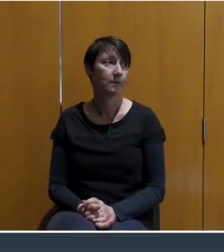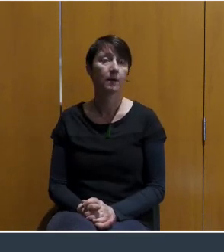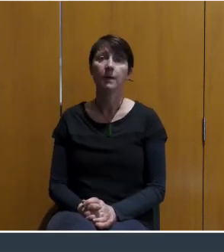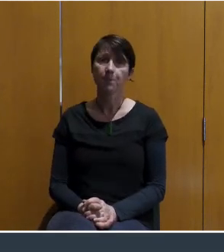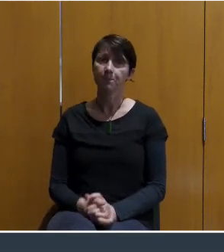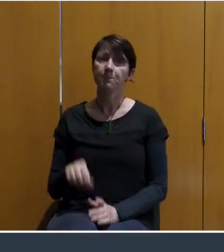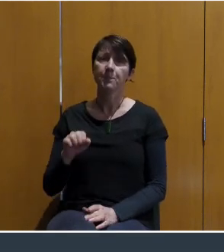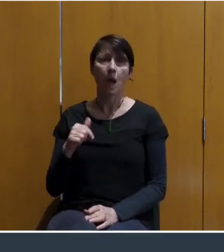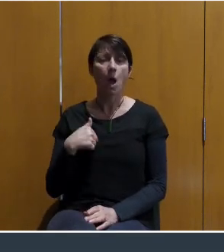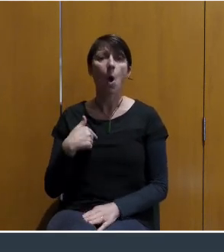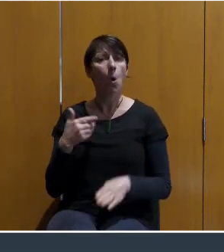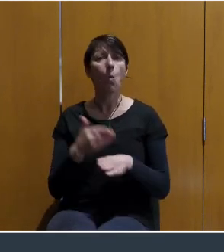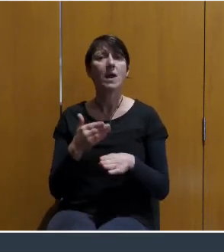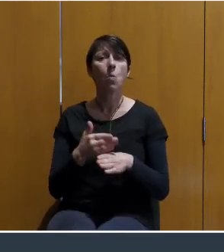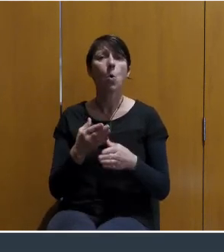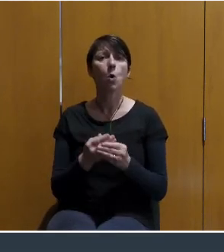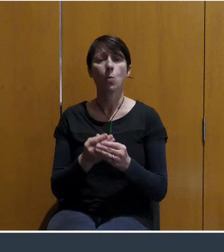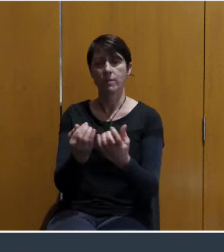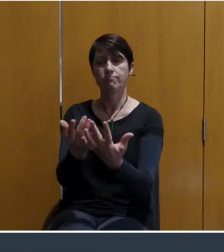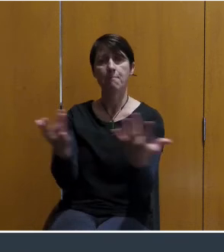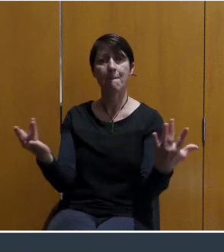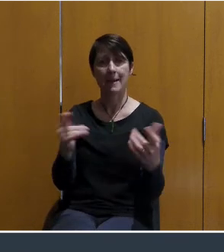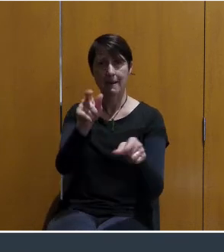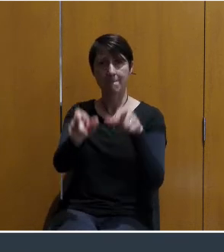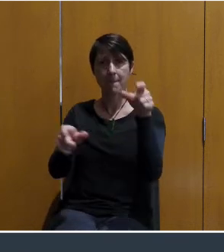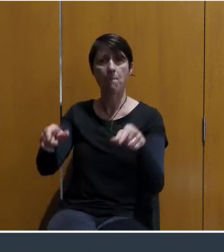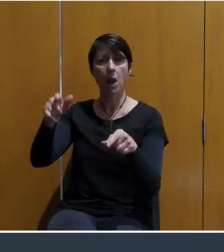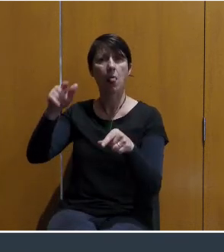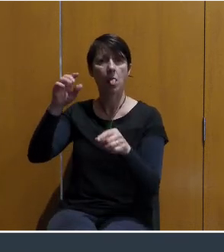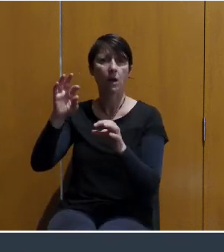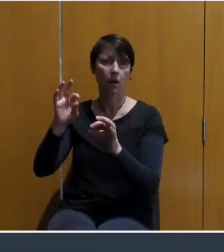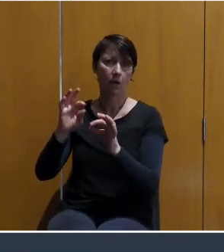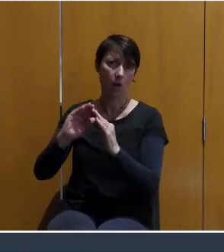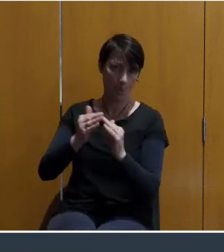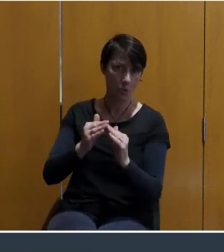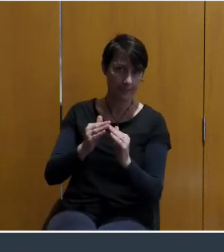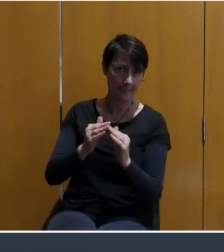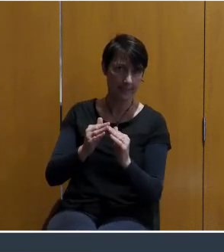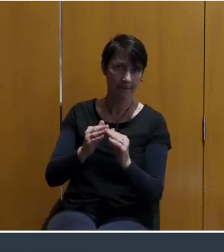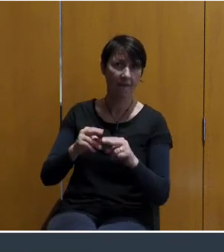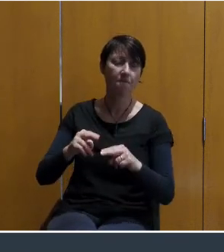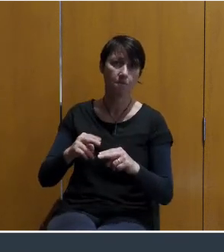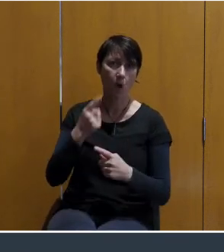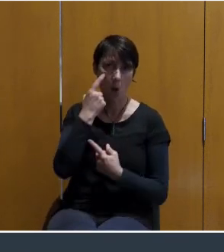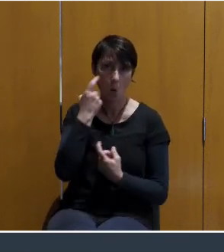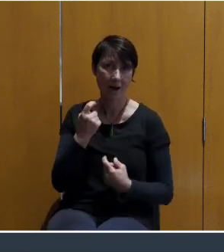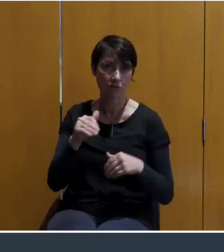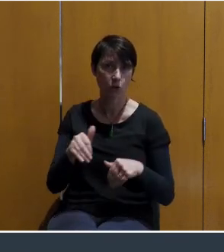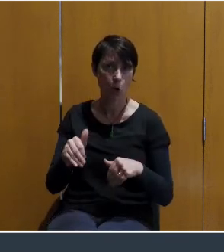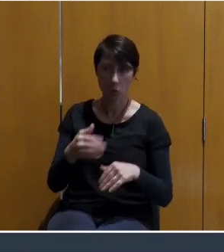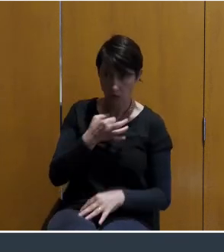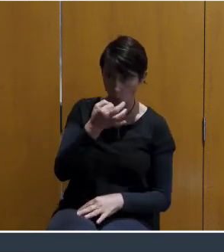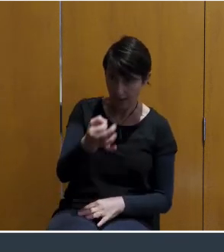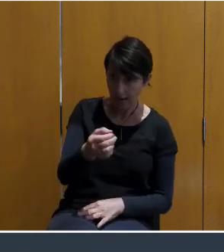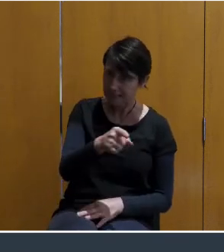people in the community that do foster. We ask if it's a permanent situation where they're going to have numerous dogs. I think the safest bet is for us to